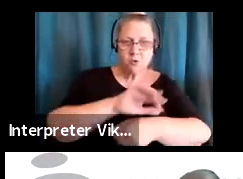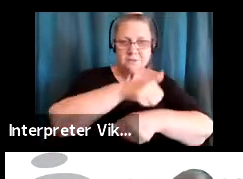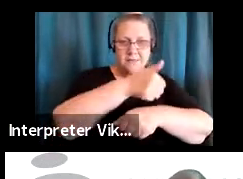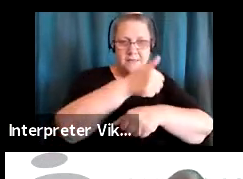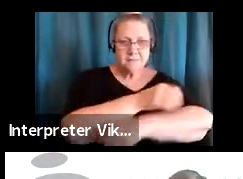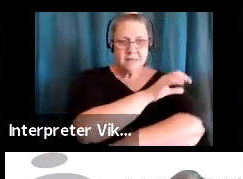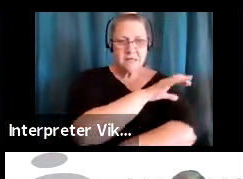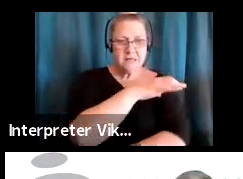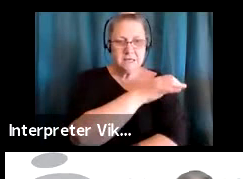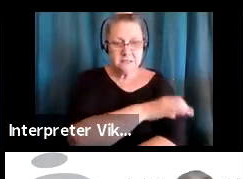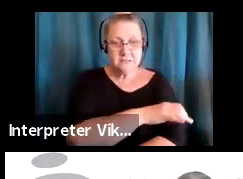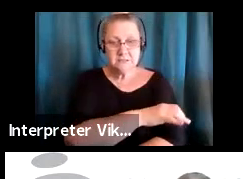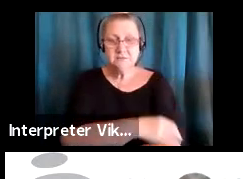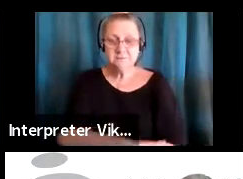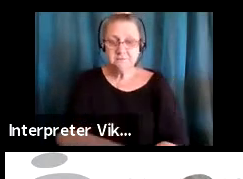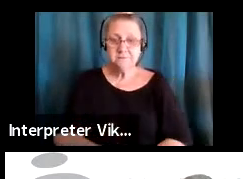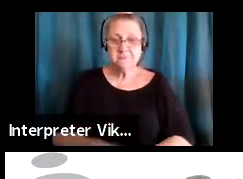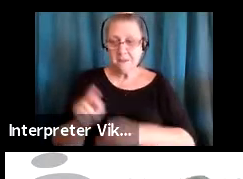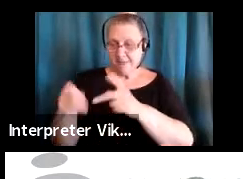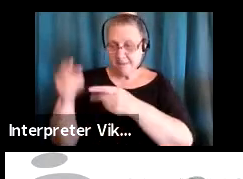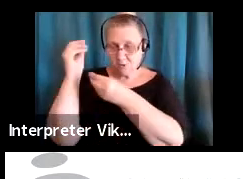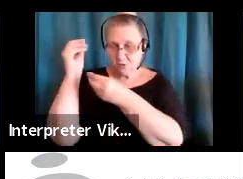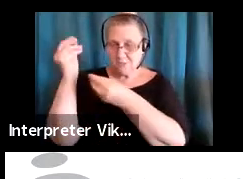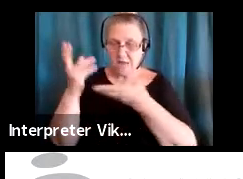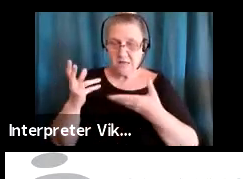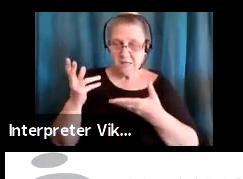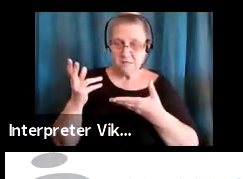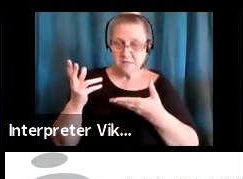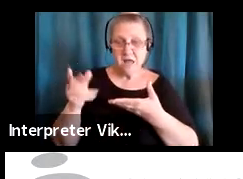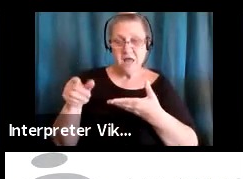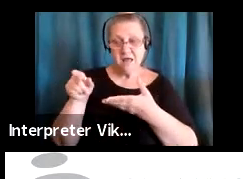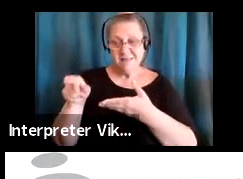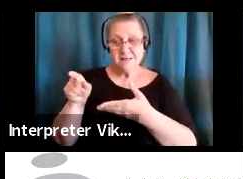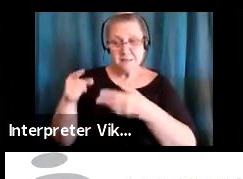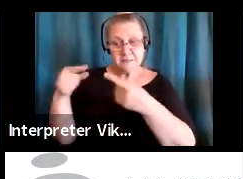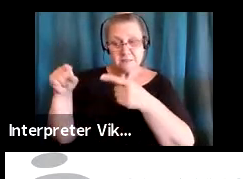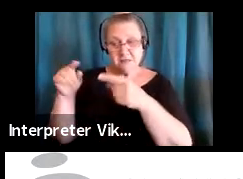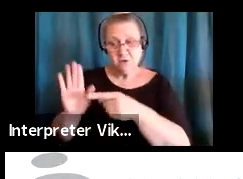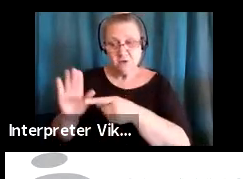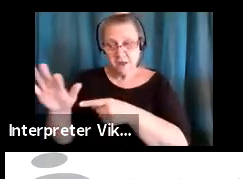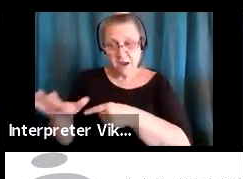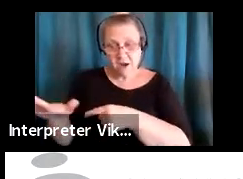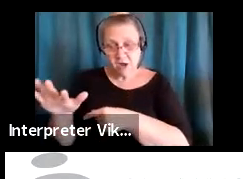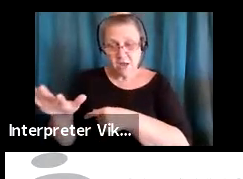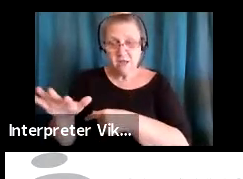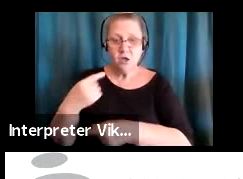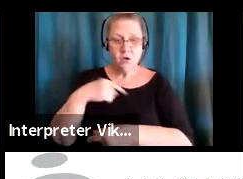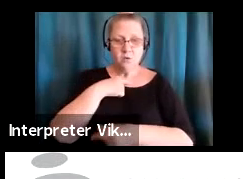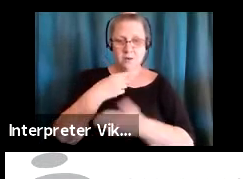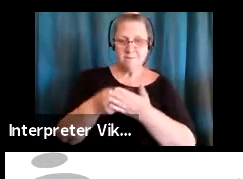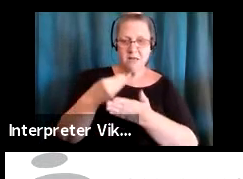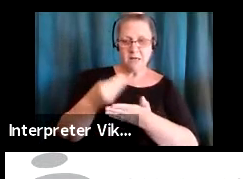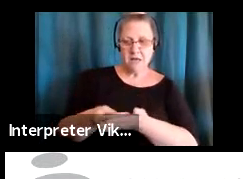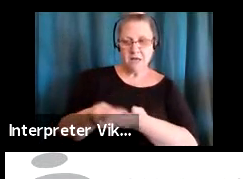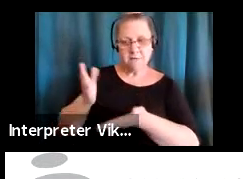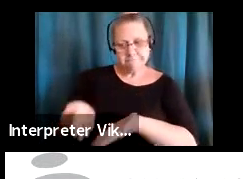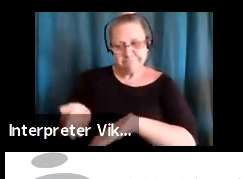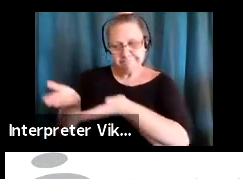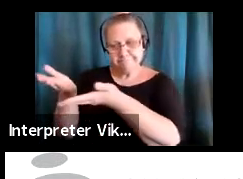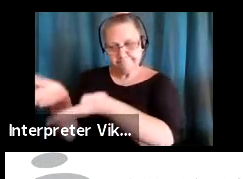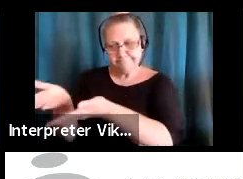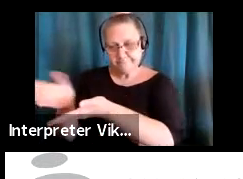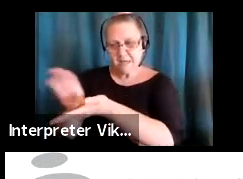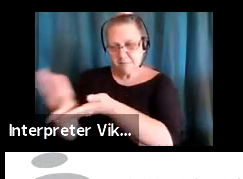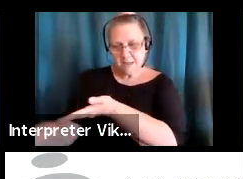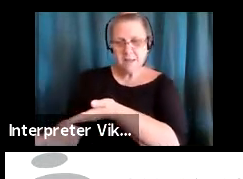many years, we want to make sure that money is not a barrier for them. So we're very appreciative for their willingness to do that and the opportunity to support them in